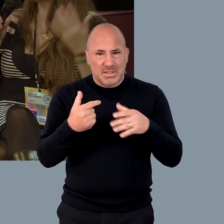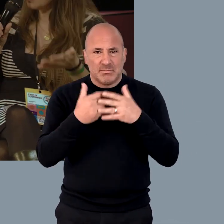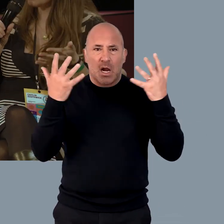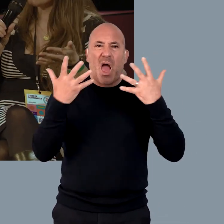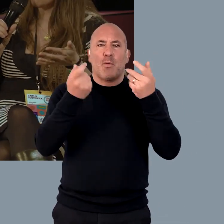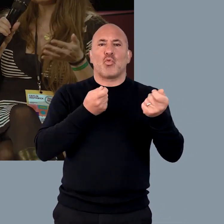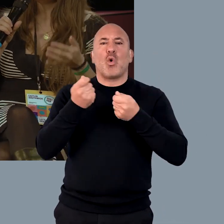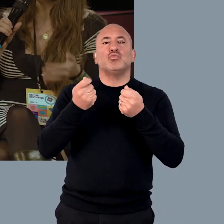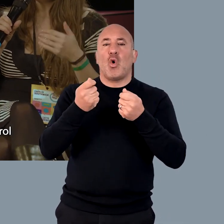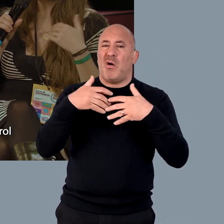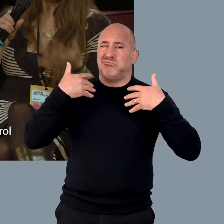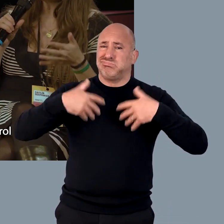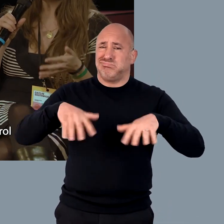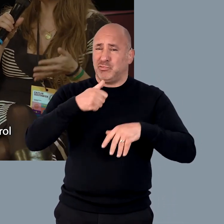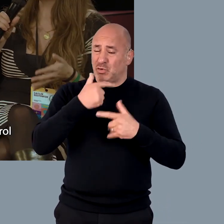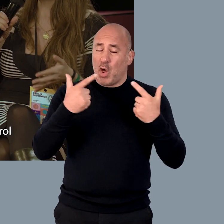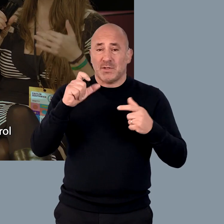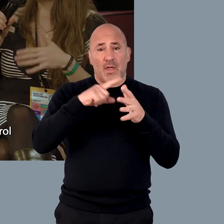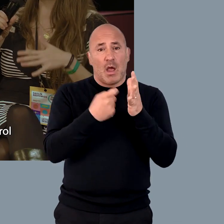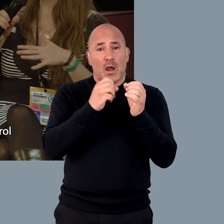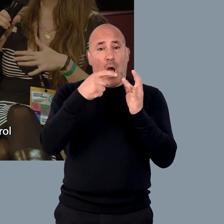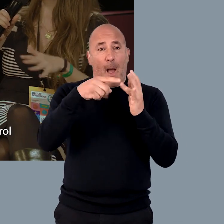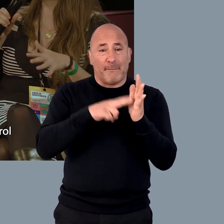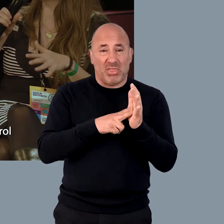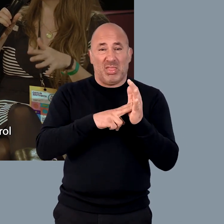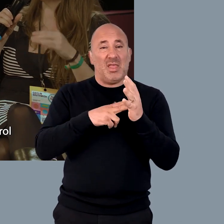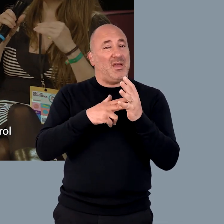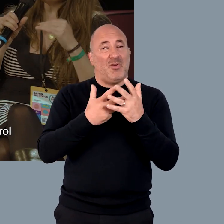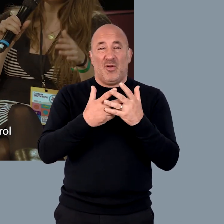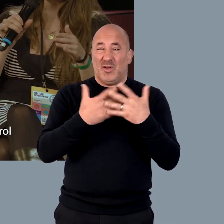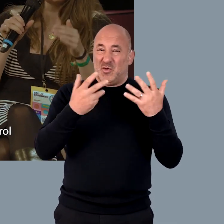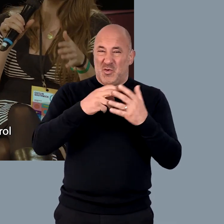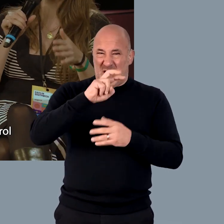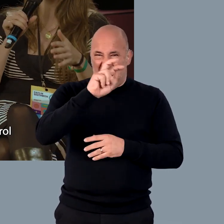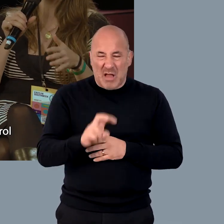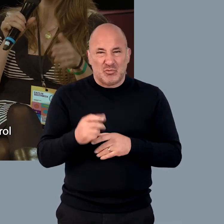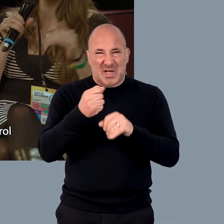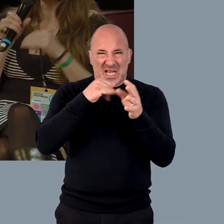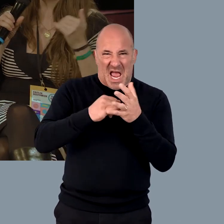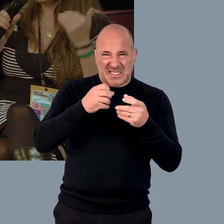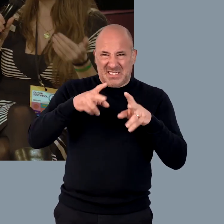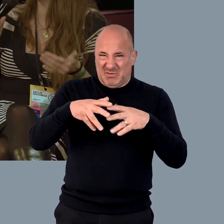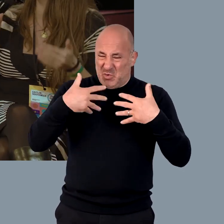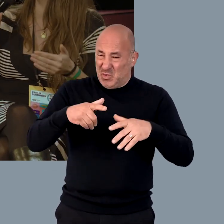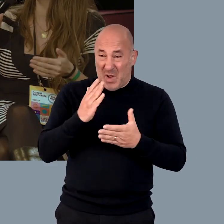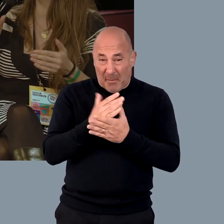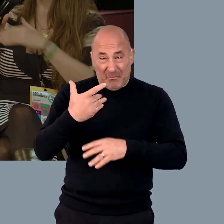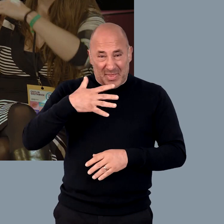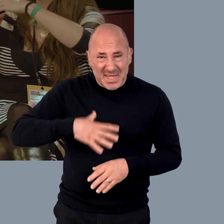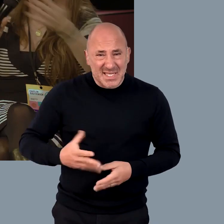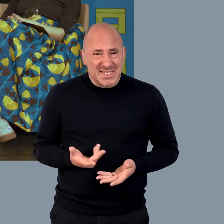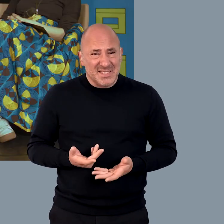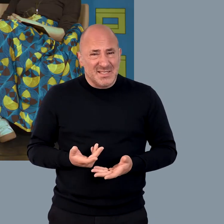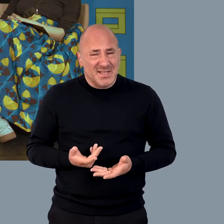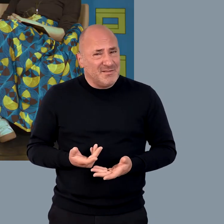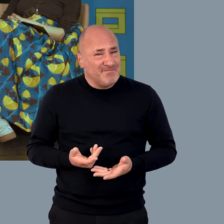this issue of climate control. And as we know in museums, climate control is one of the most carbon intensive and the most energy